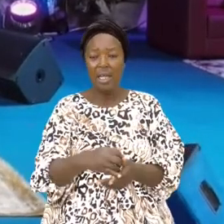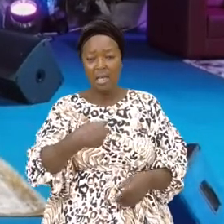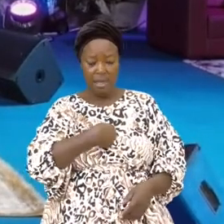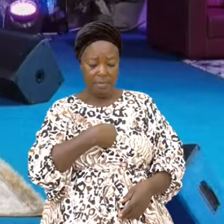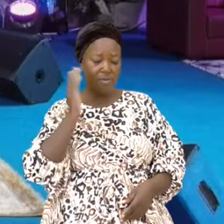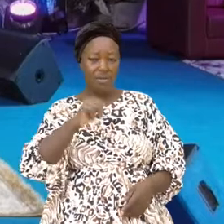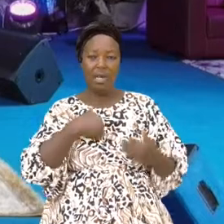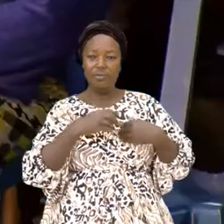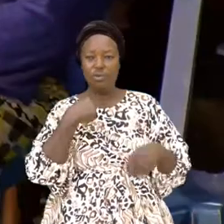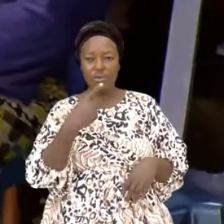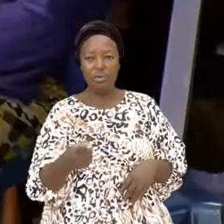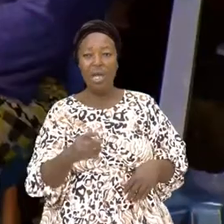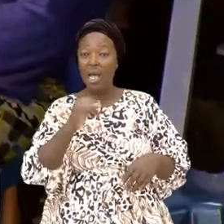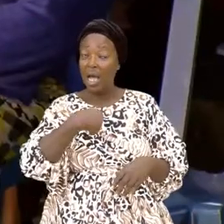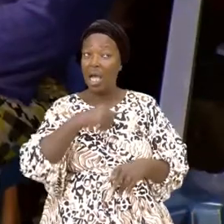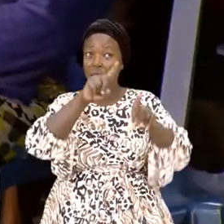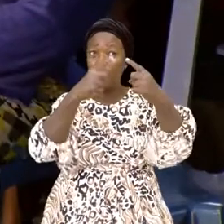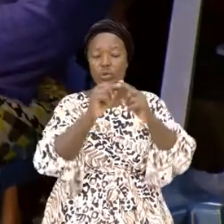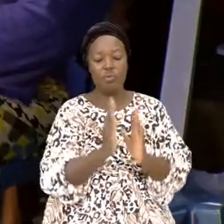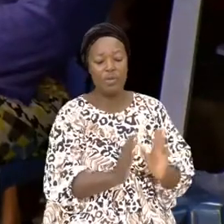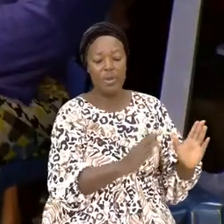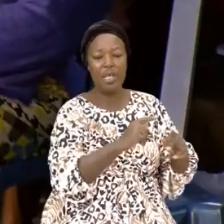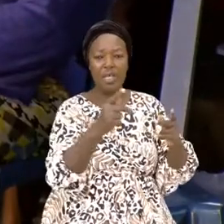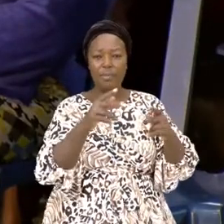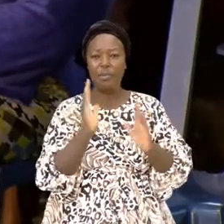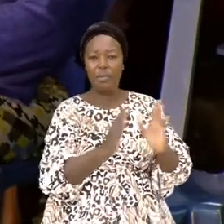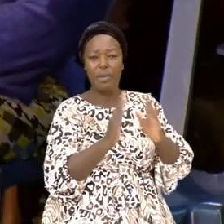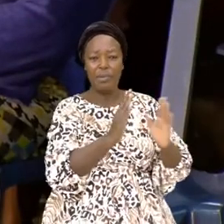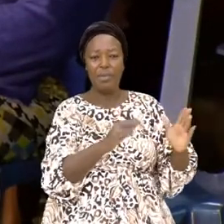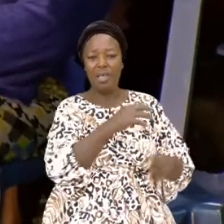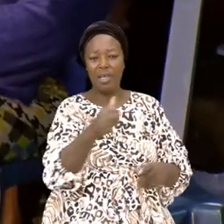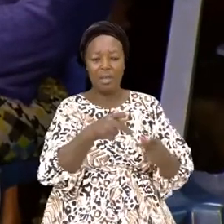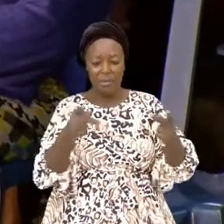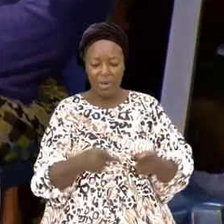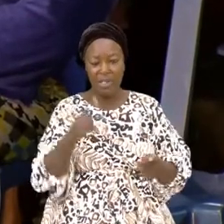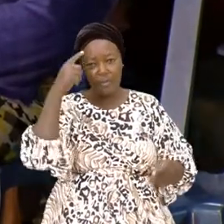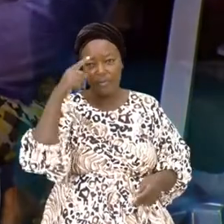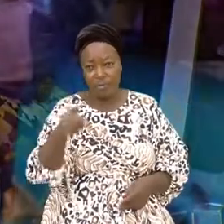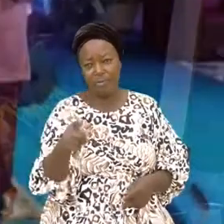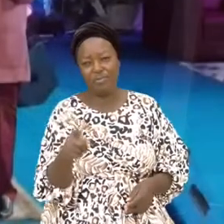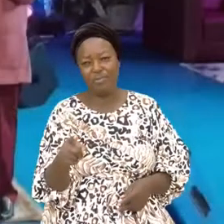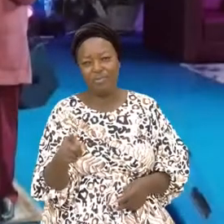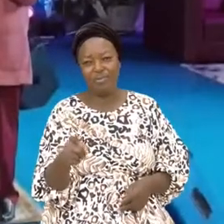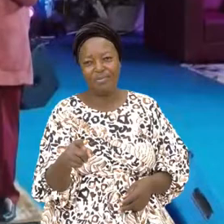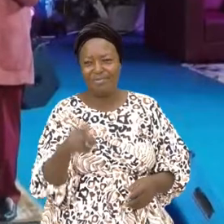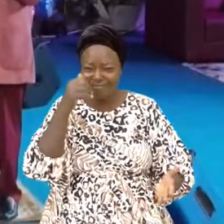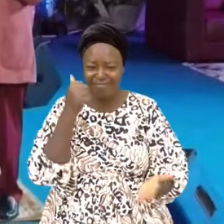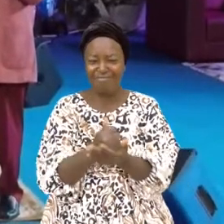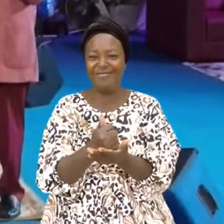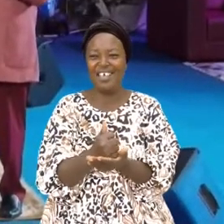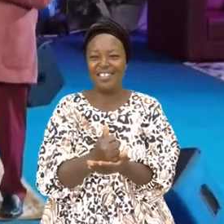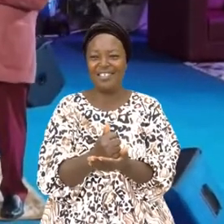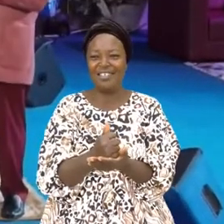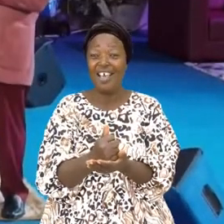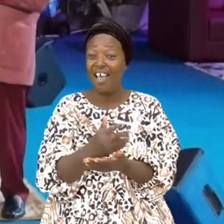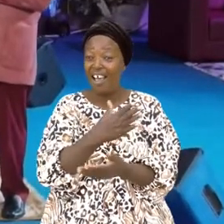would have told you, I go to prepare a place for you. Amen. And